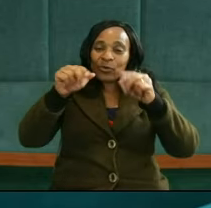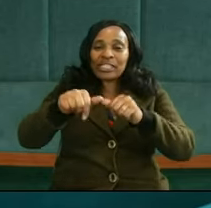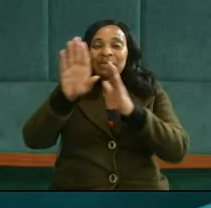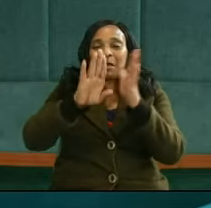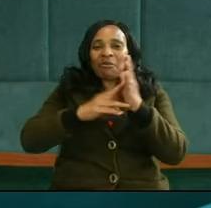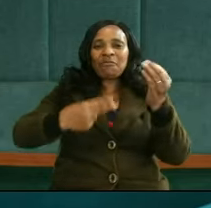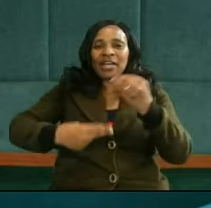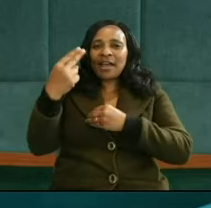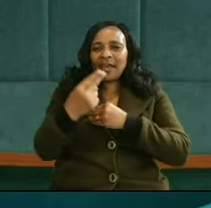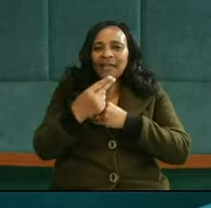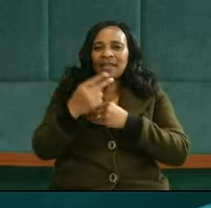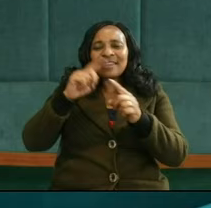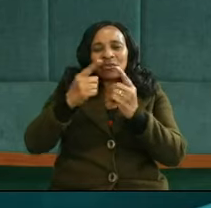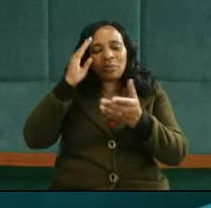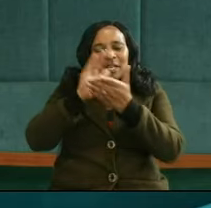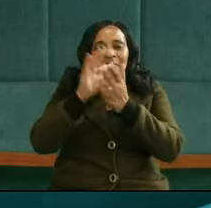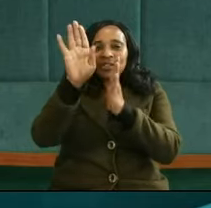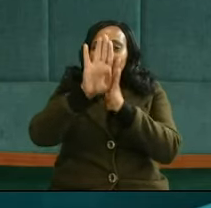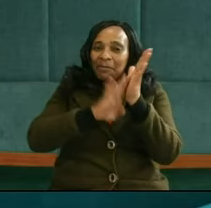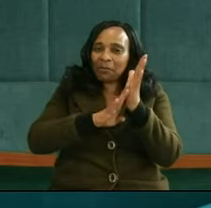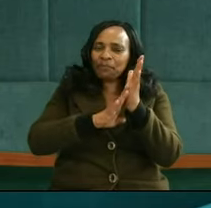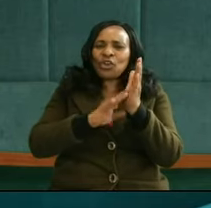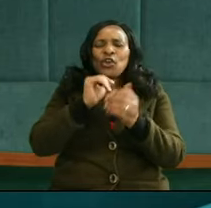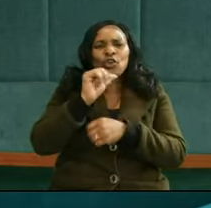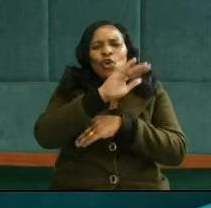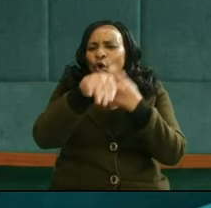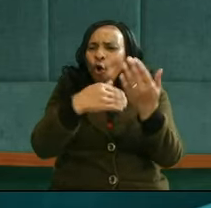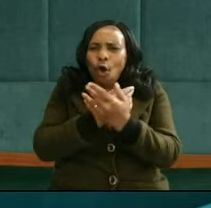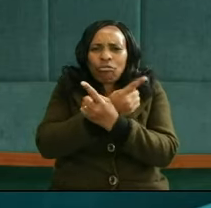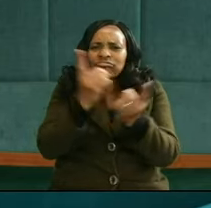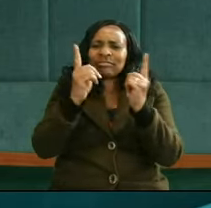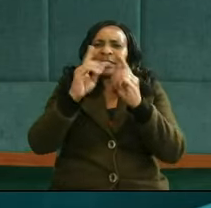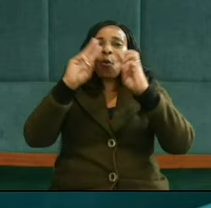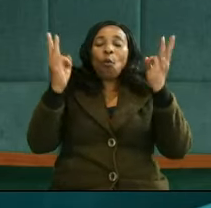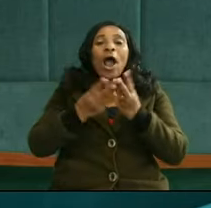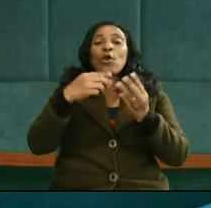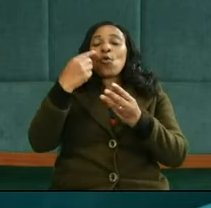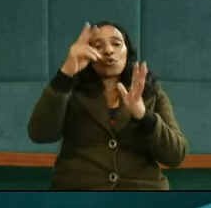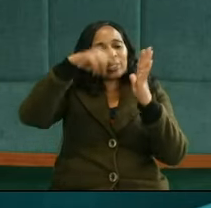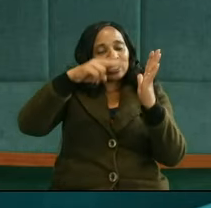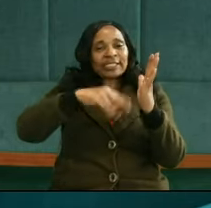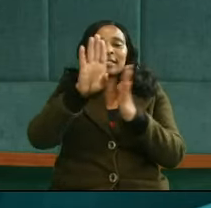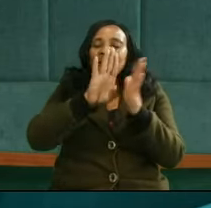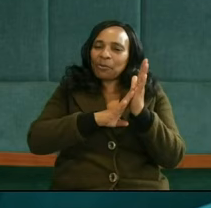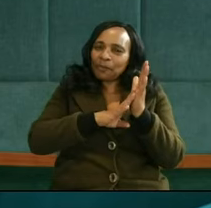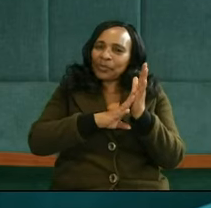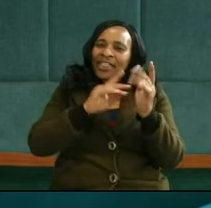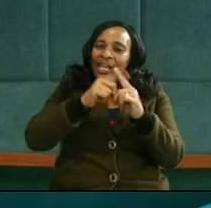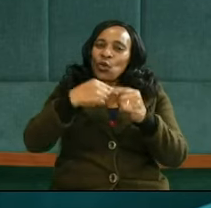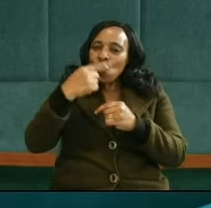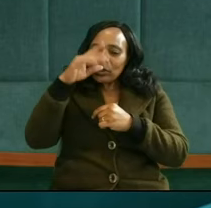it so and believe in the Bible, is not everybody in the world who believes in the Bible and who takes the